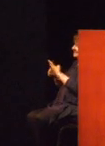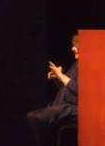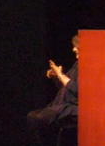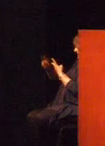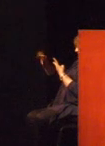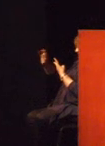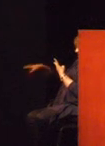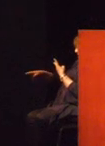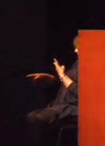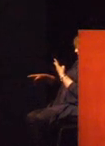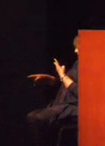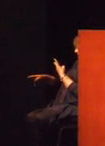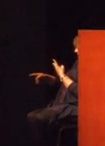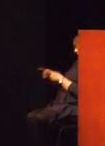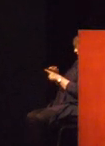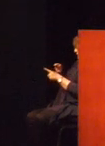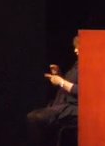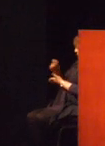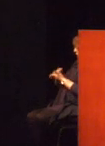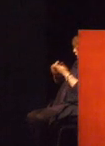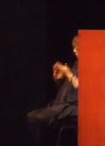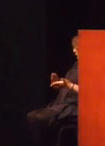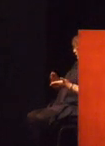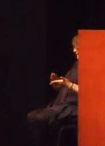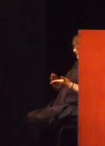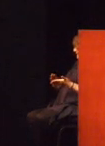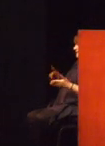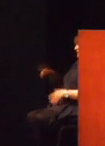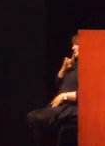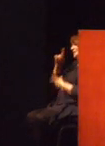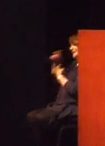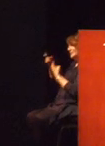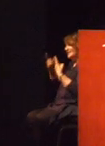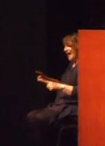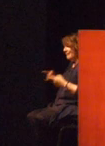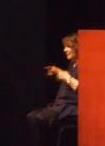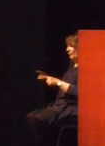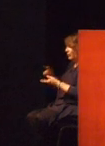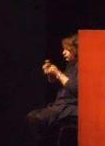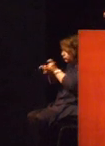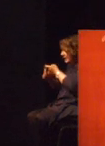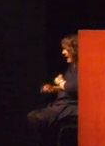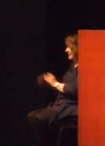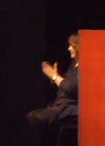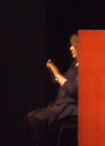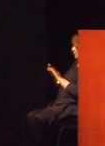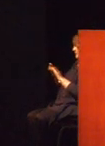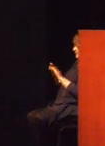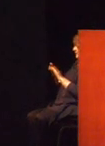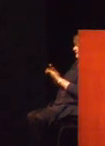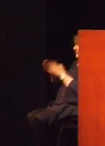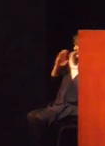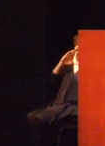The second tip comes from our authors. And so this was this interesting thing that happened when we were editing this book, that we sent out a call